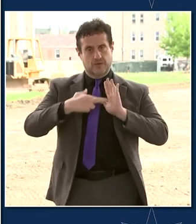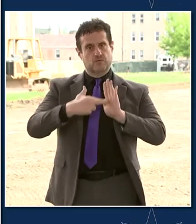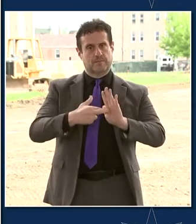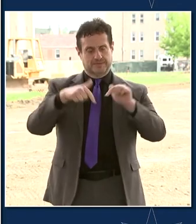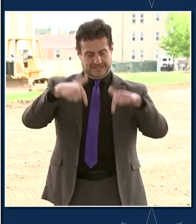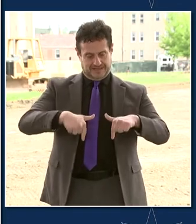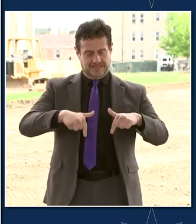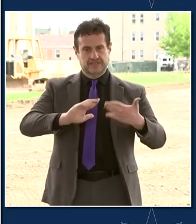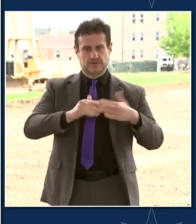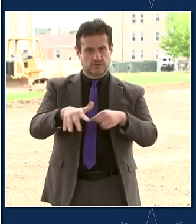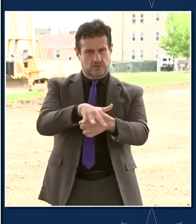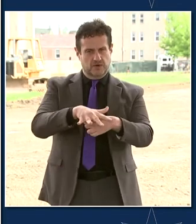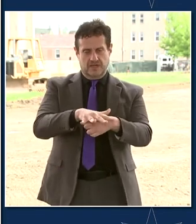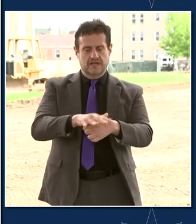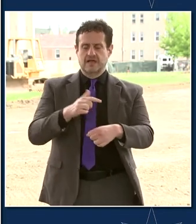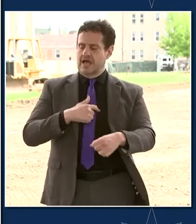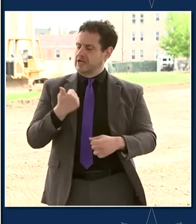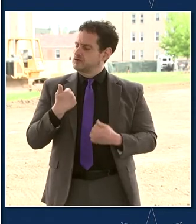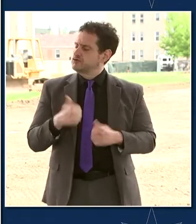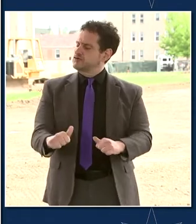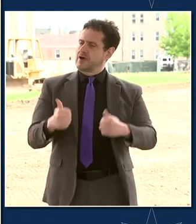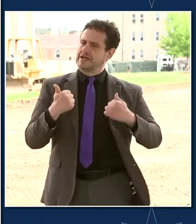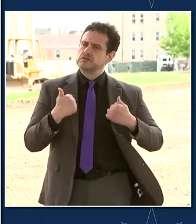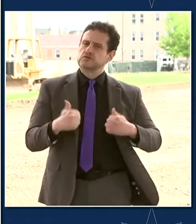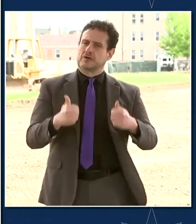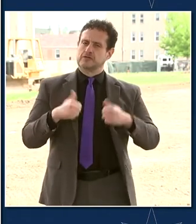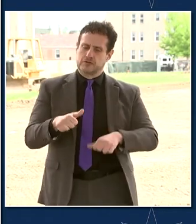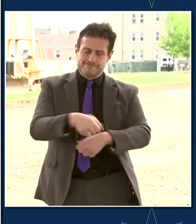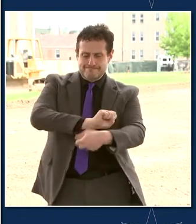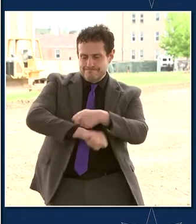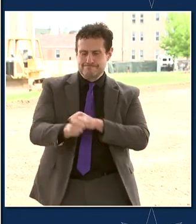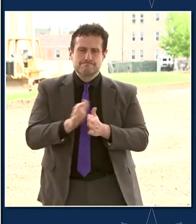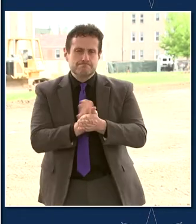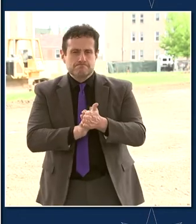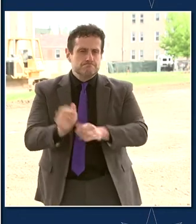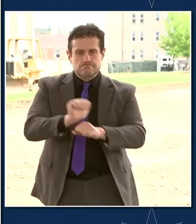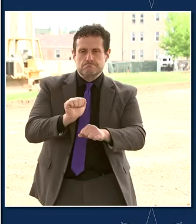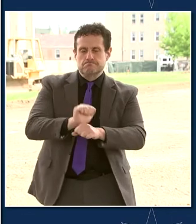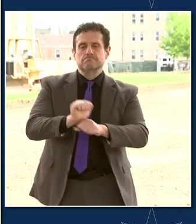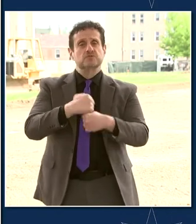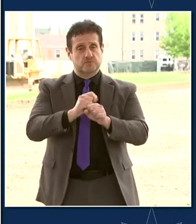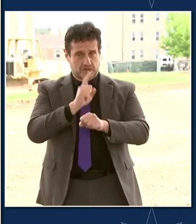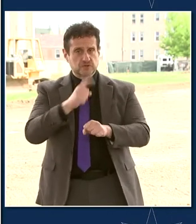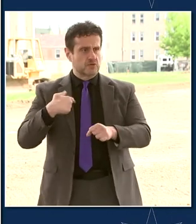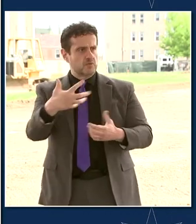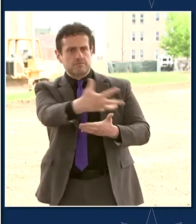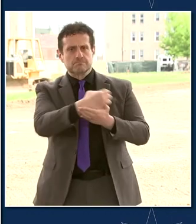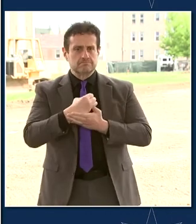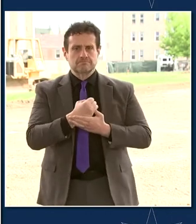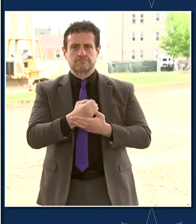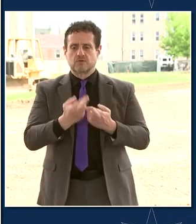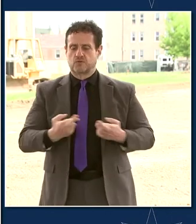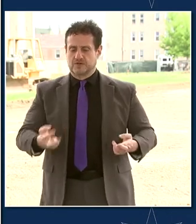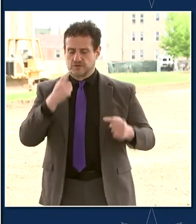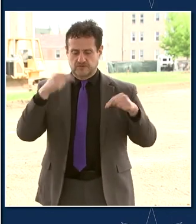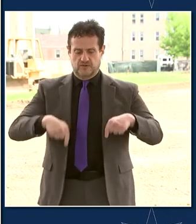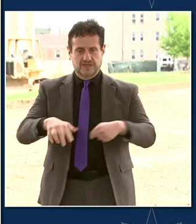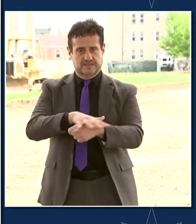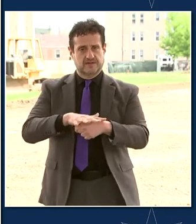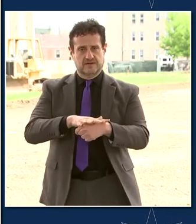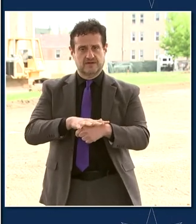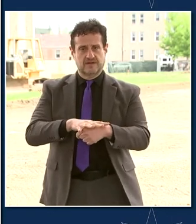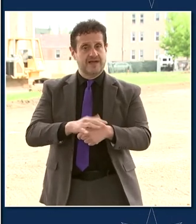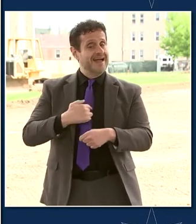try with everything you have to make sure that you get this. So, and again, I didn't get to my position by